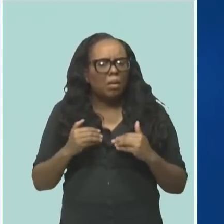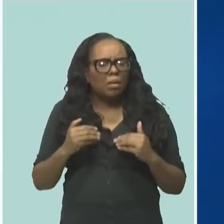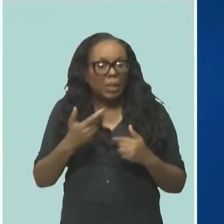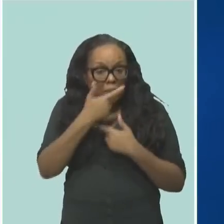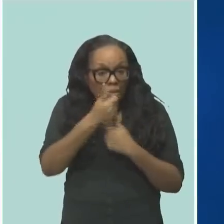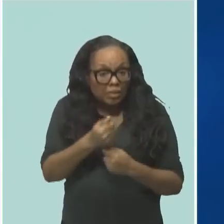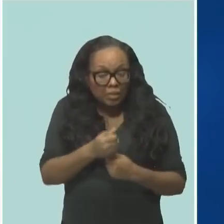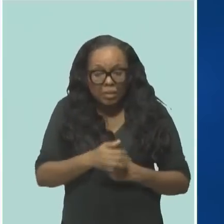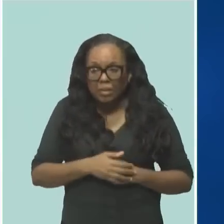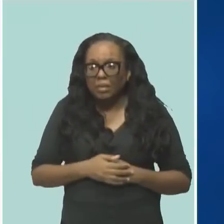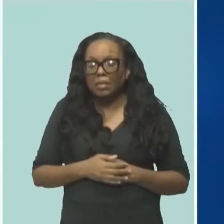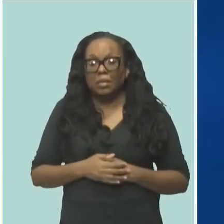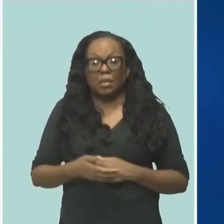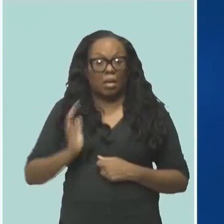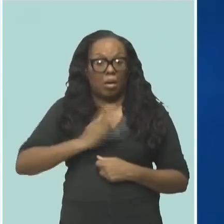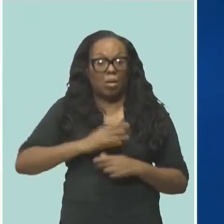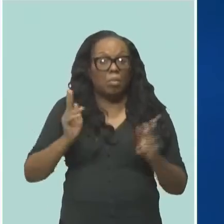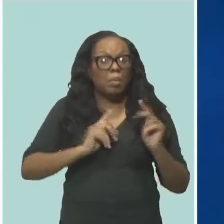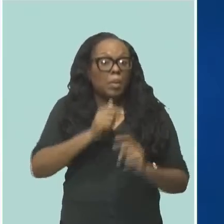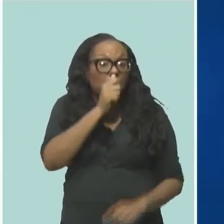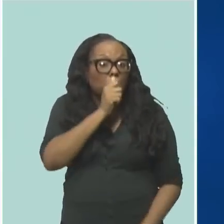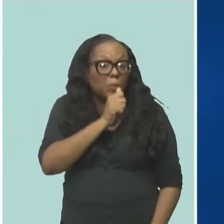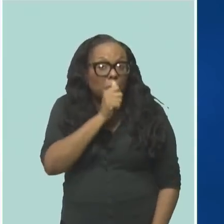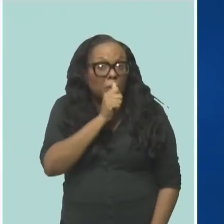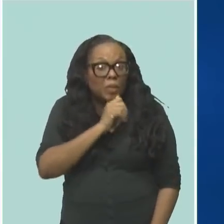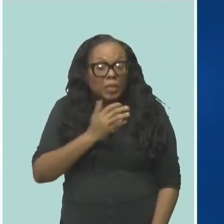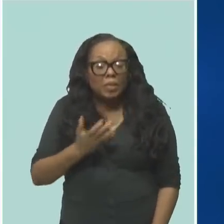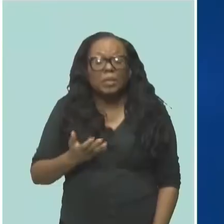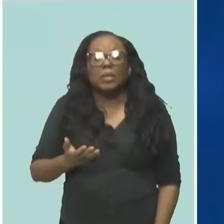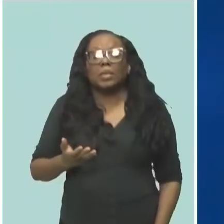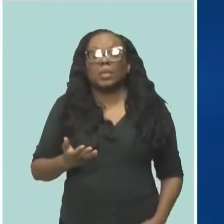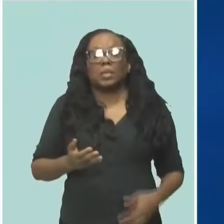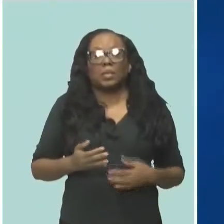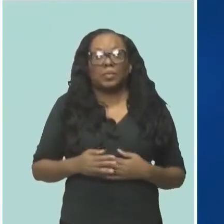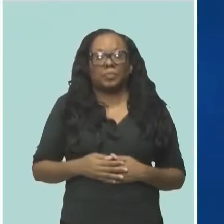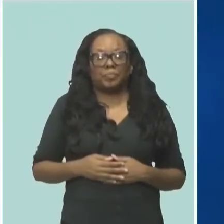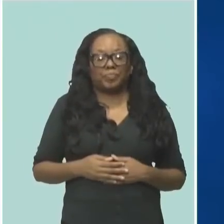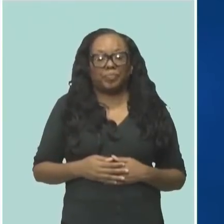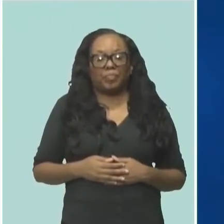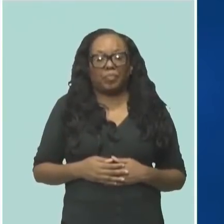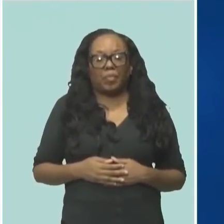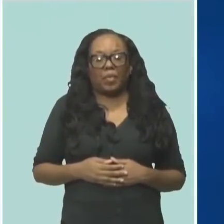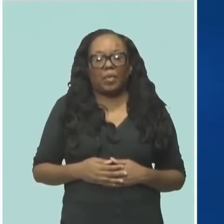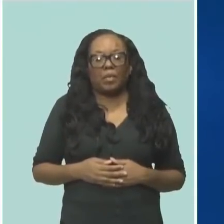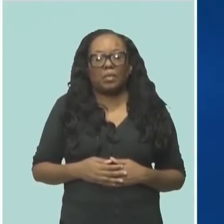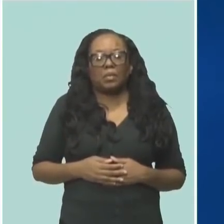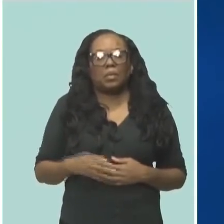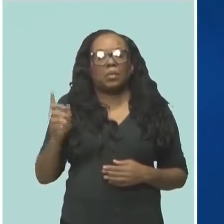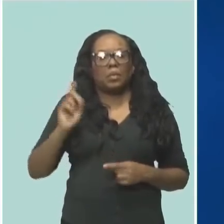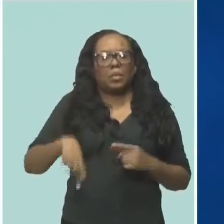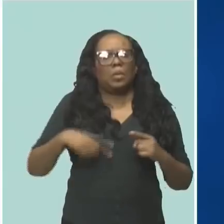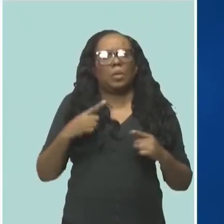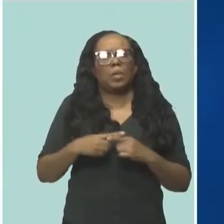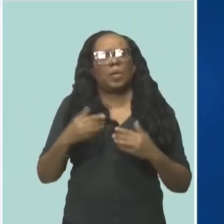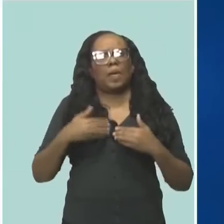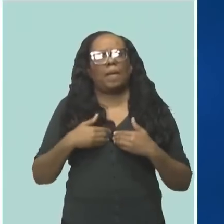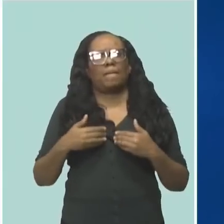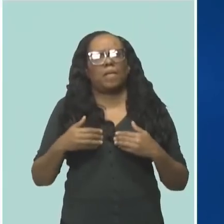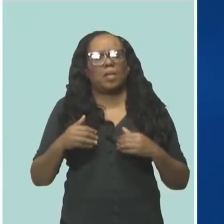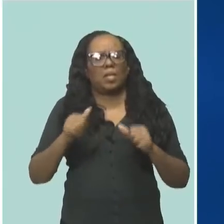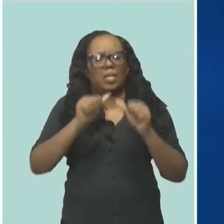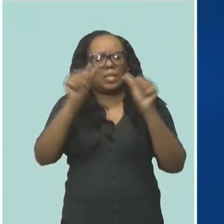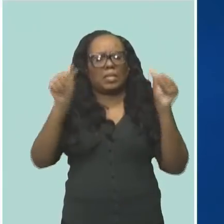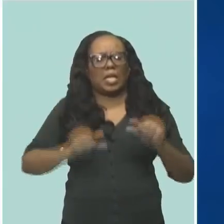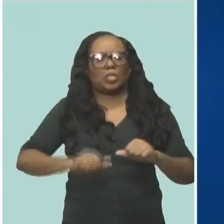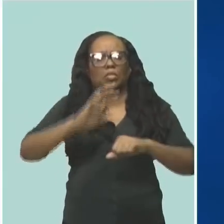interest? Sometimes we don't consider the repercussions of removing these colonial relics. Some of the older folks